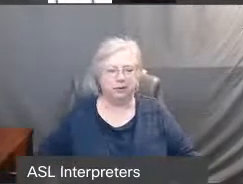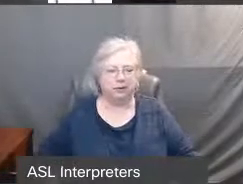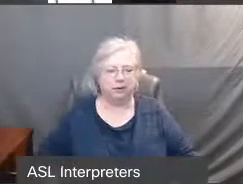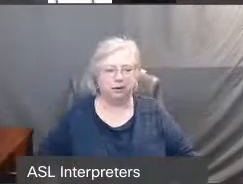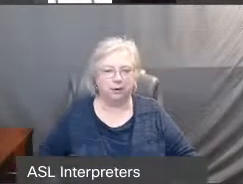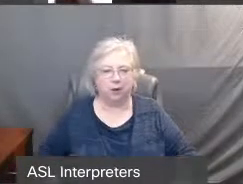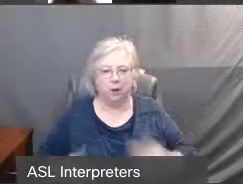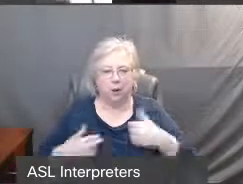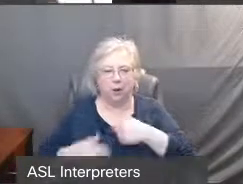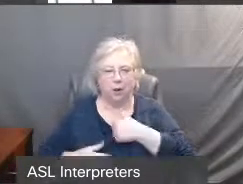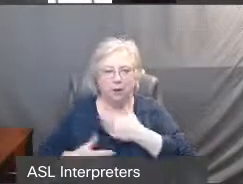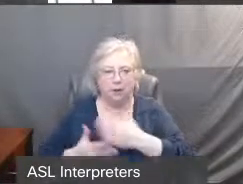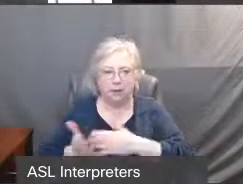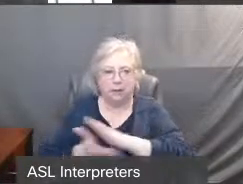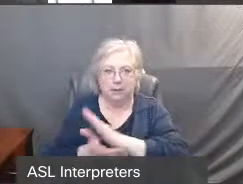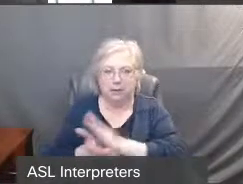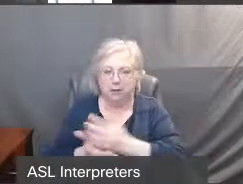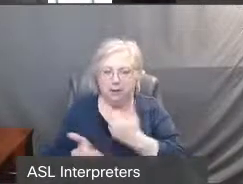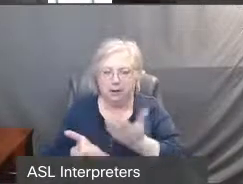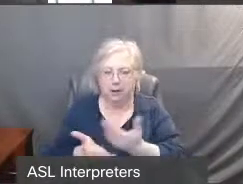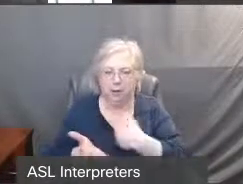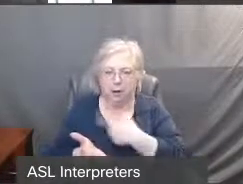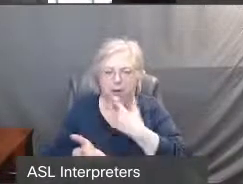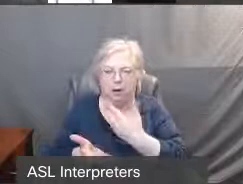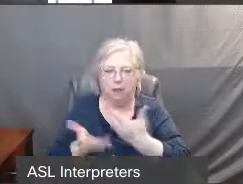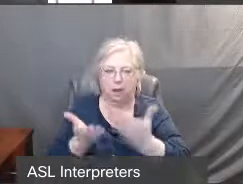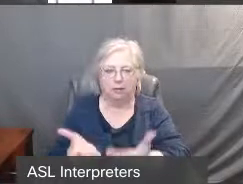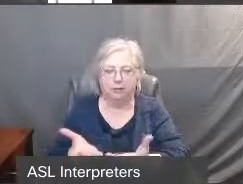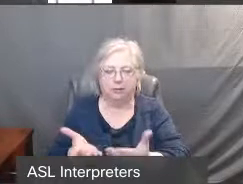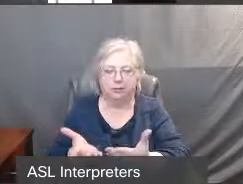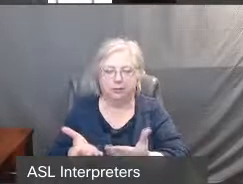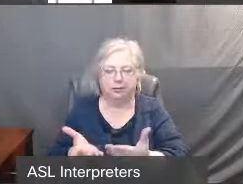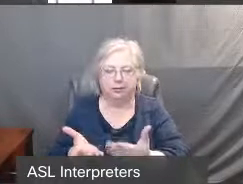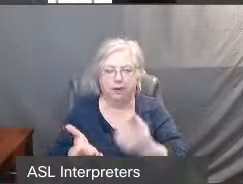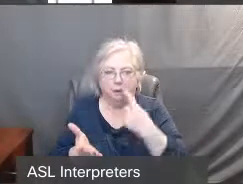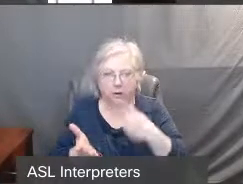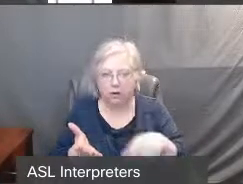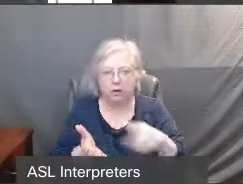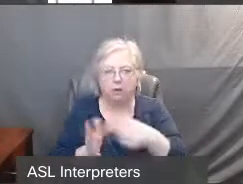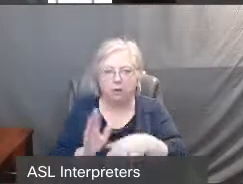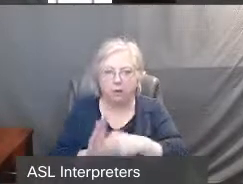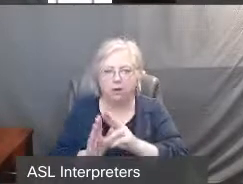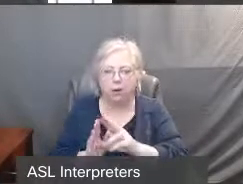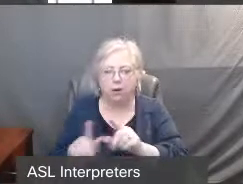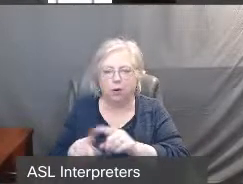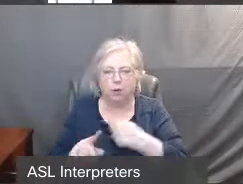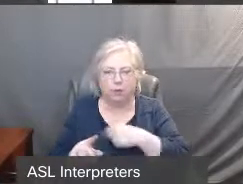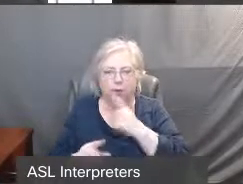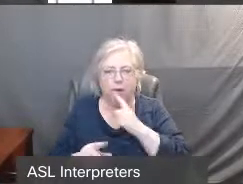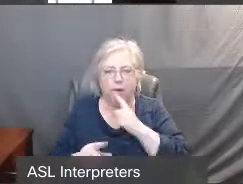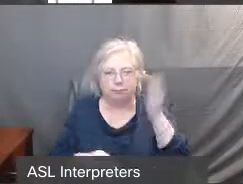We have some documents here that we would like to enter for you guys to review as we go through.